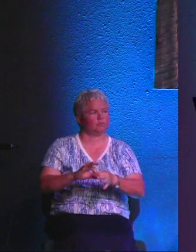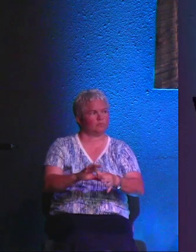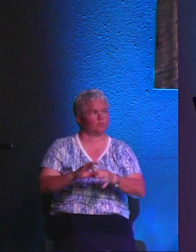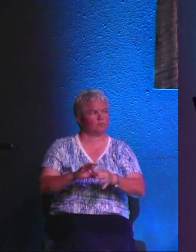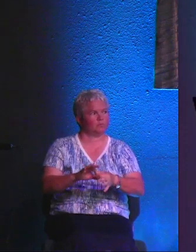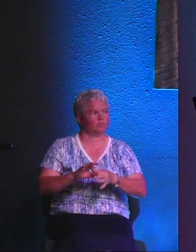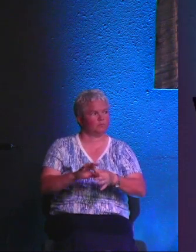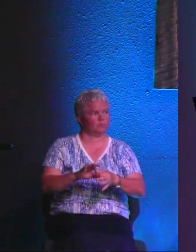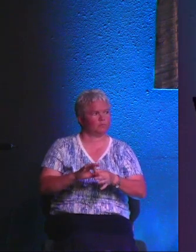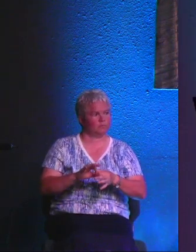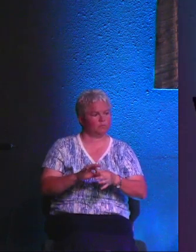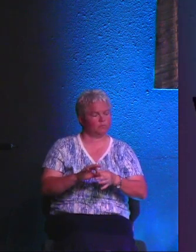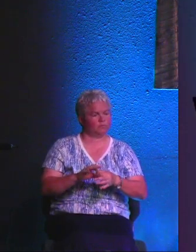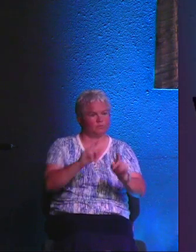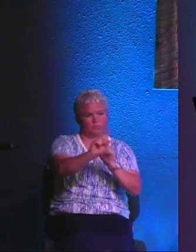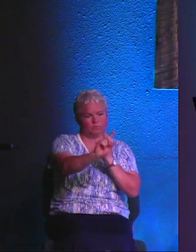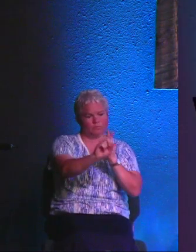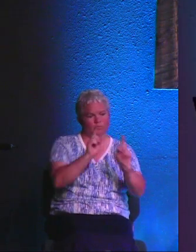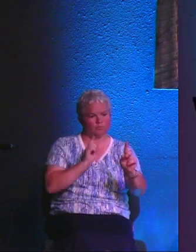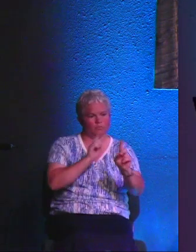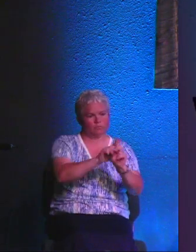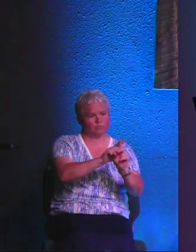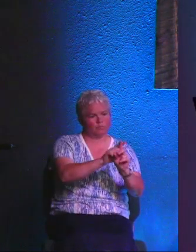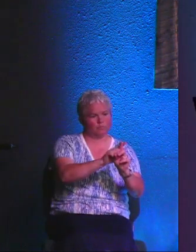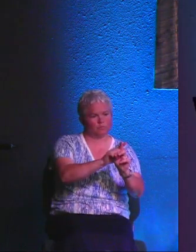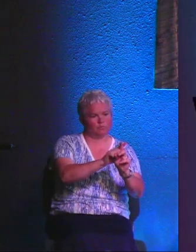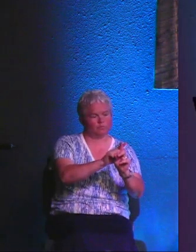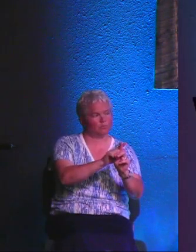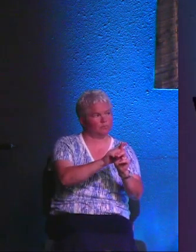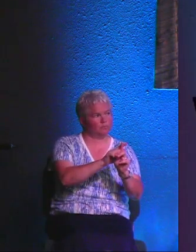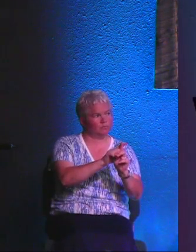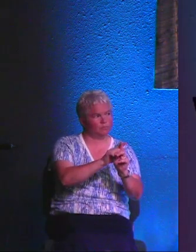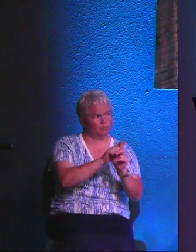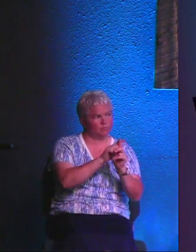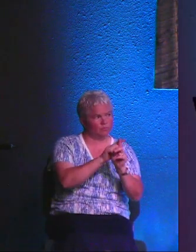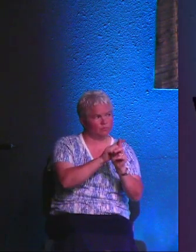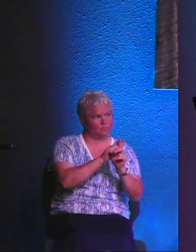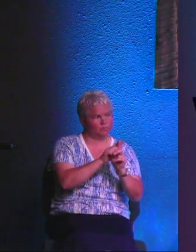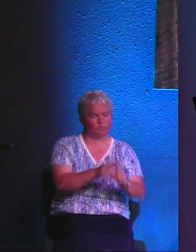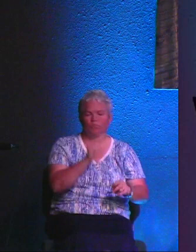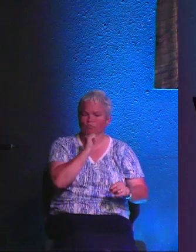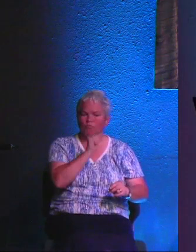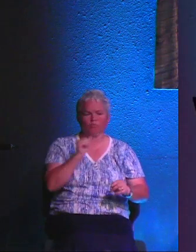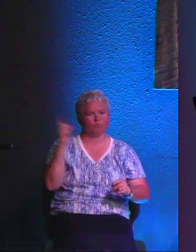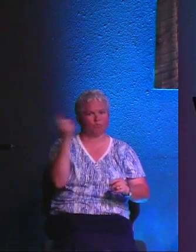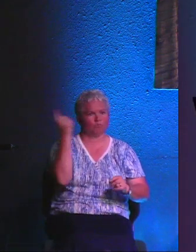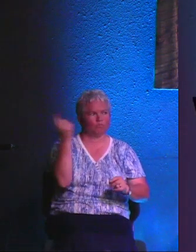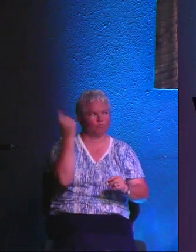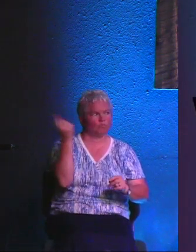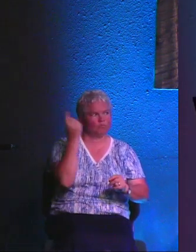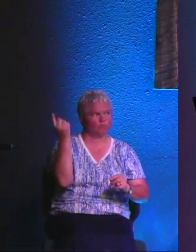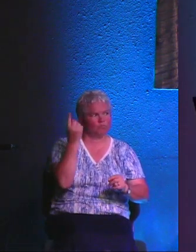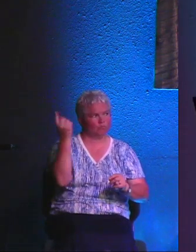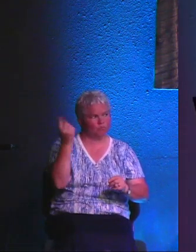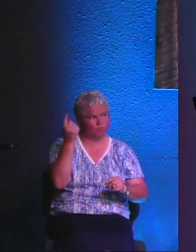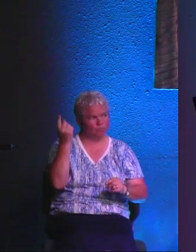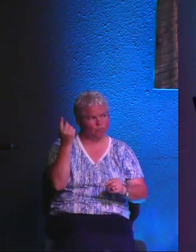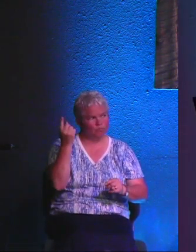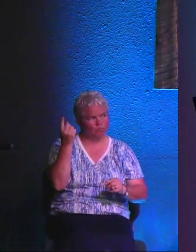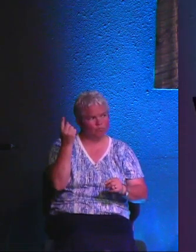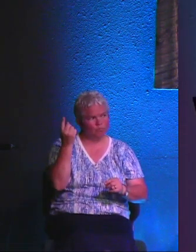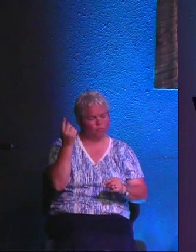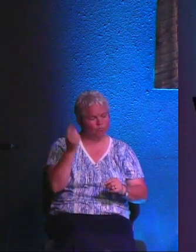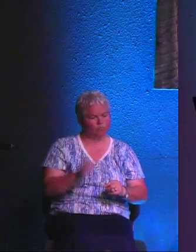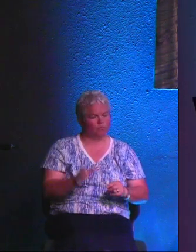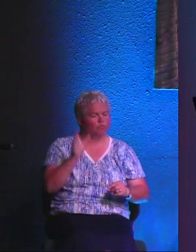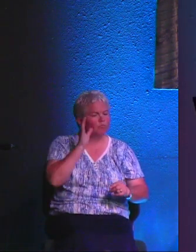I have been reconciled with my dad, Greg. I know now that I am not alone, and that in the